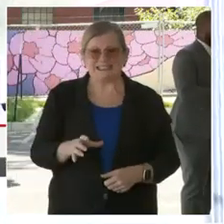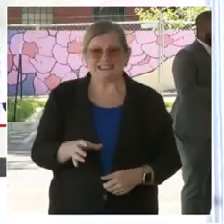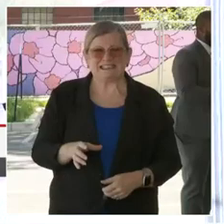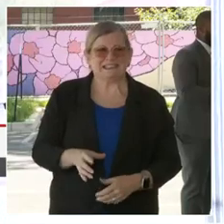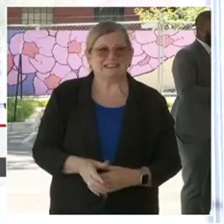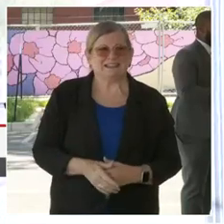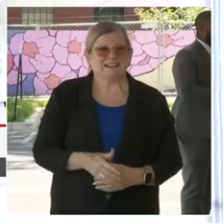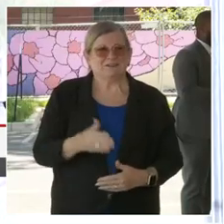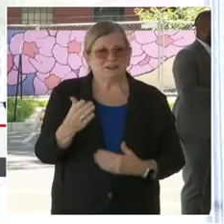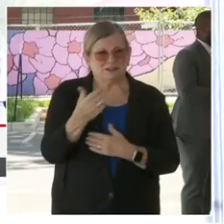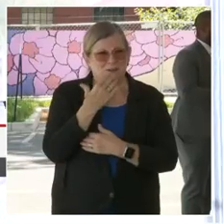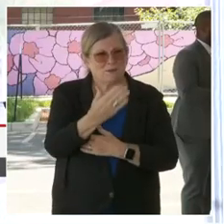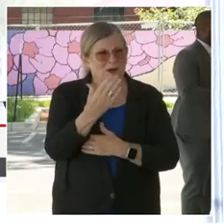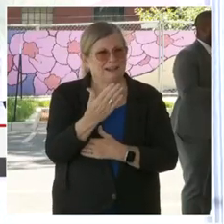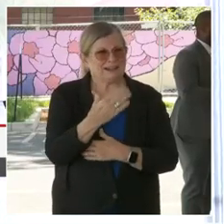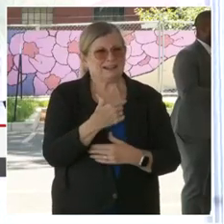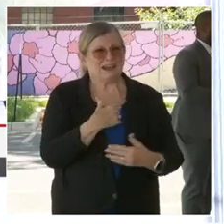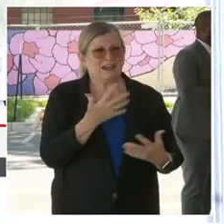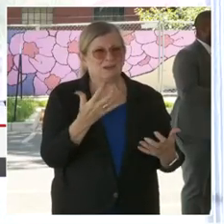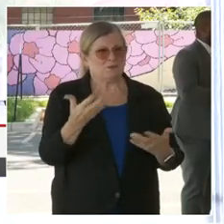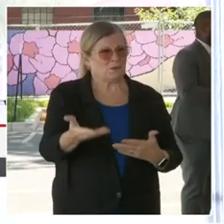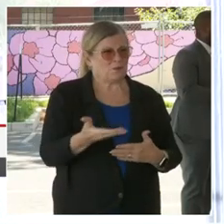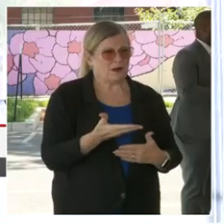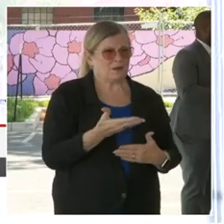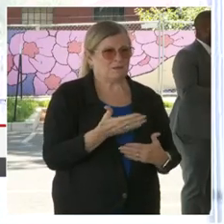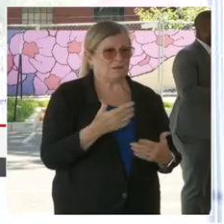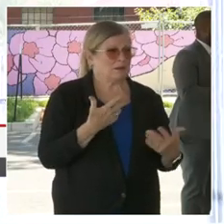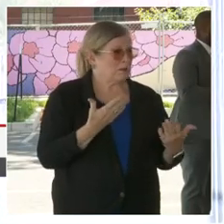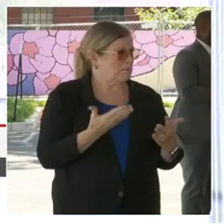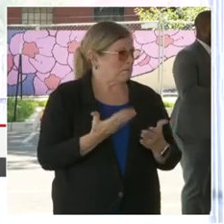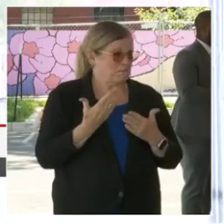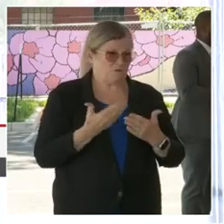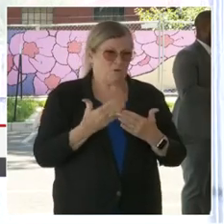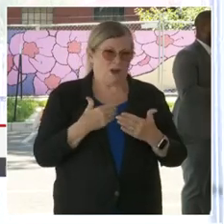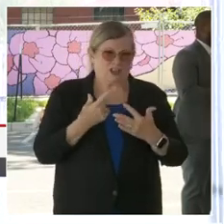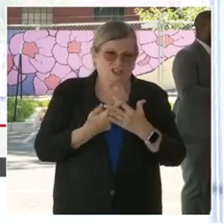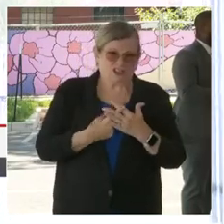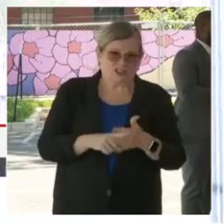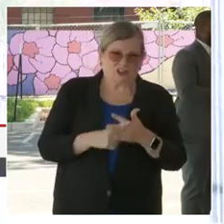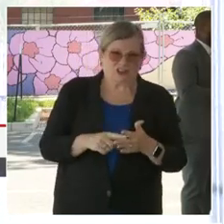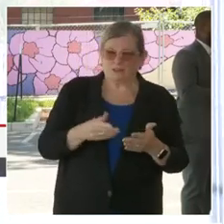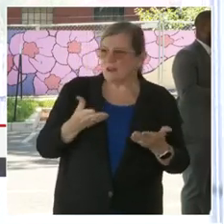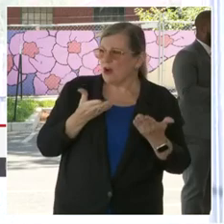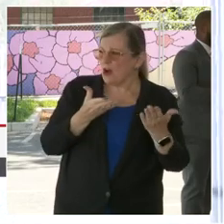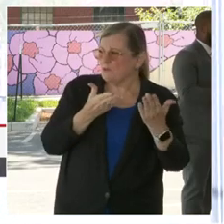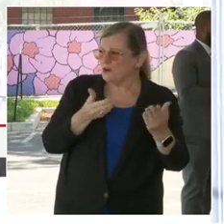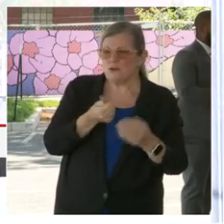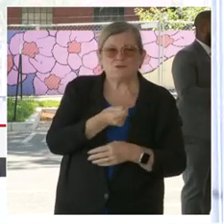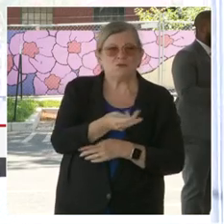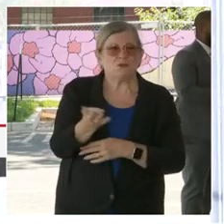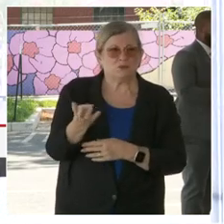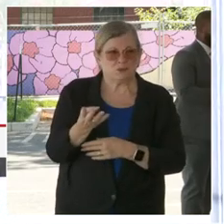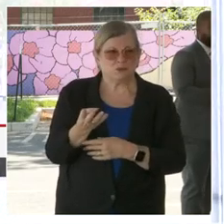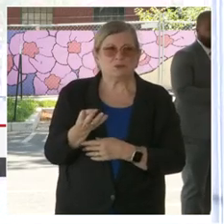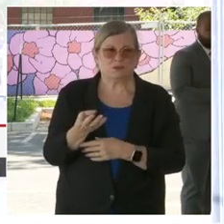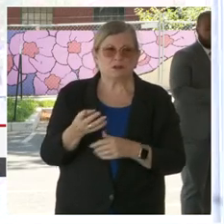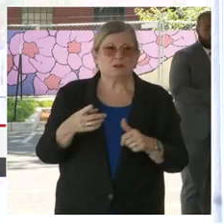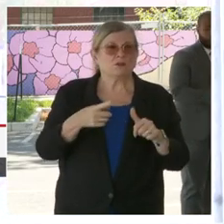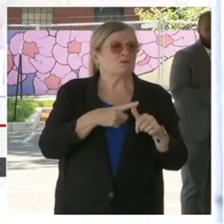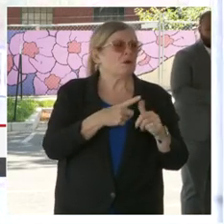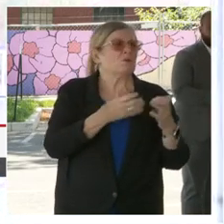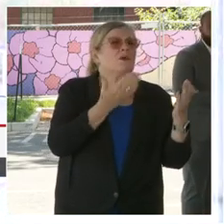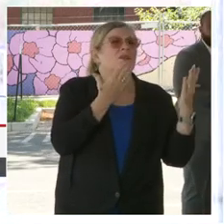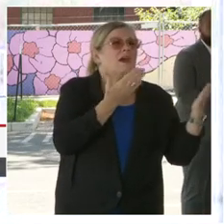and welcome. Before I get started, let me offer a few thank yous. Let me first start by thanking God for this awesome